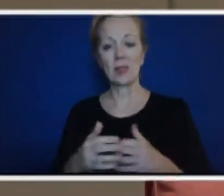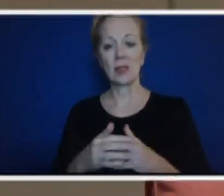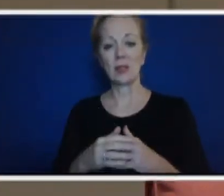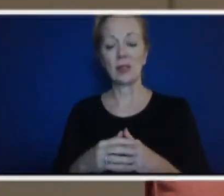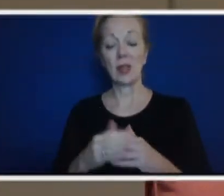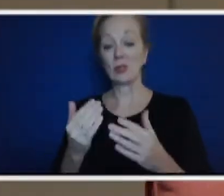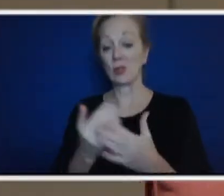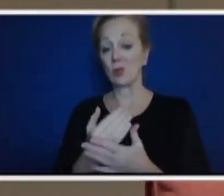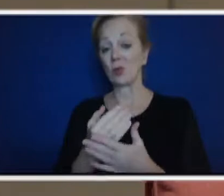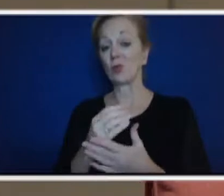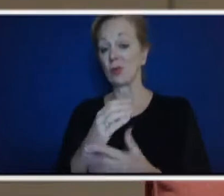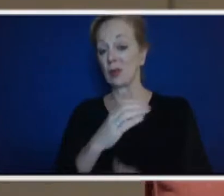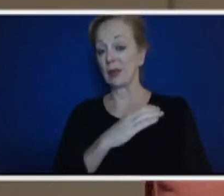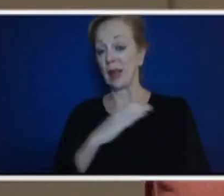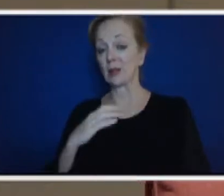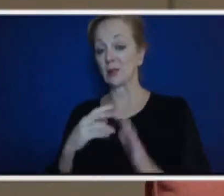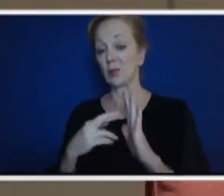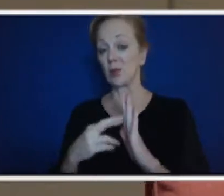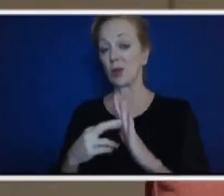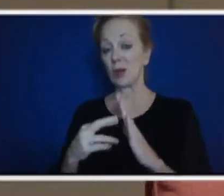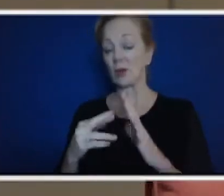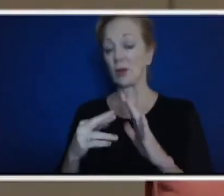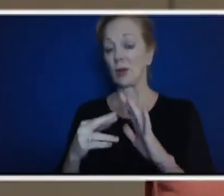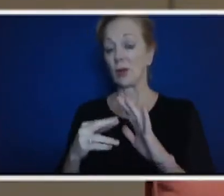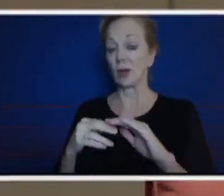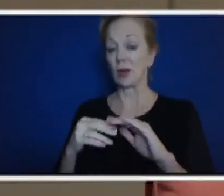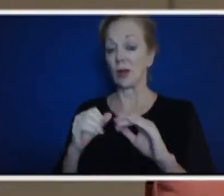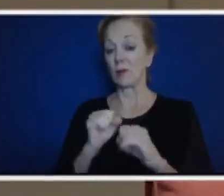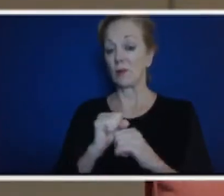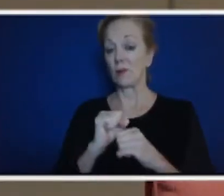council representative who may